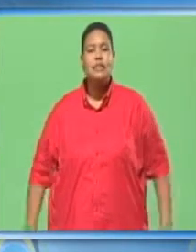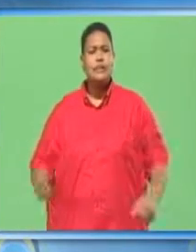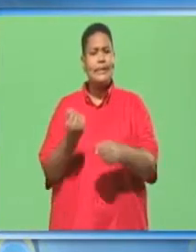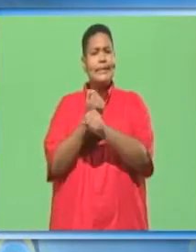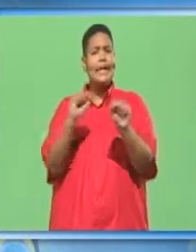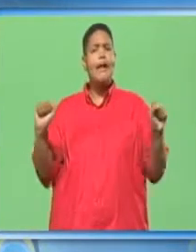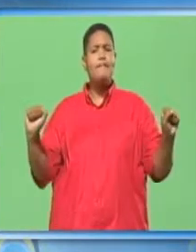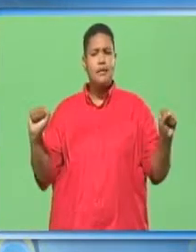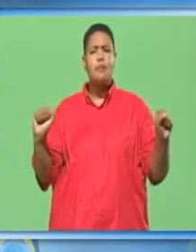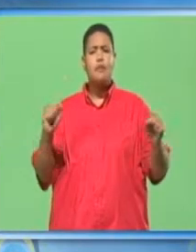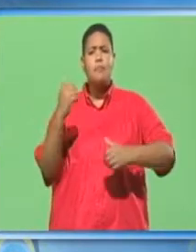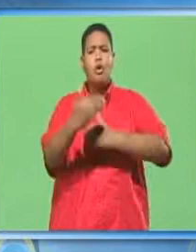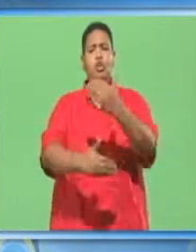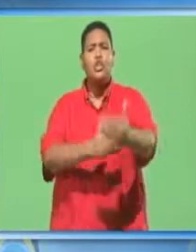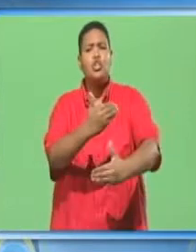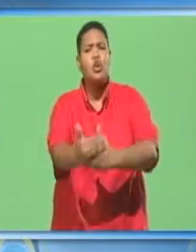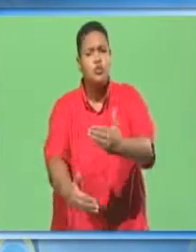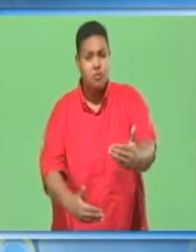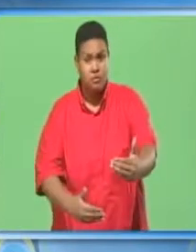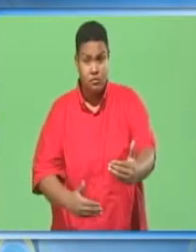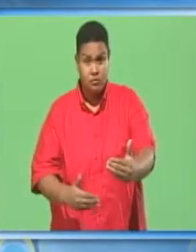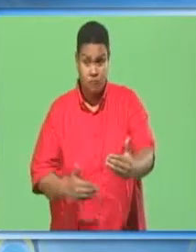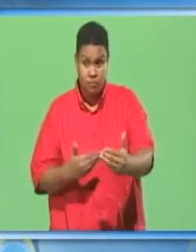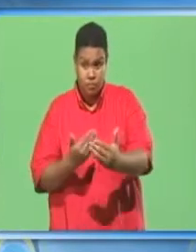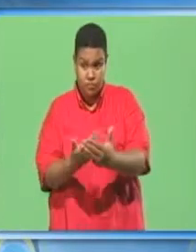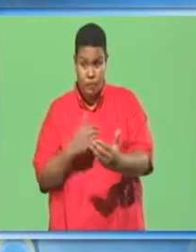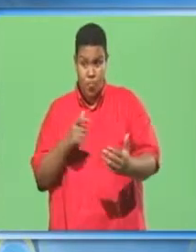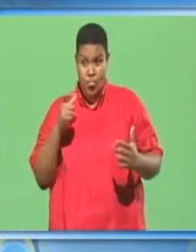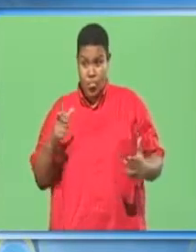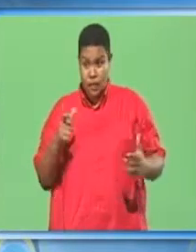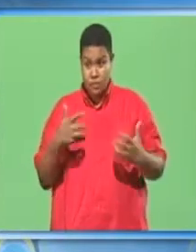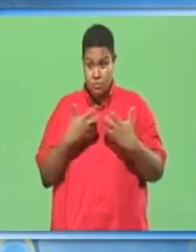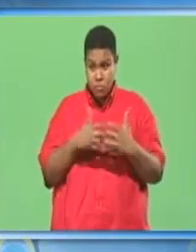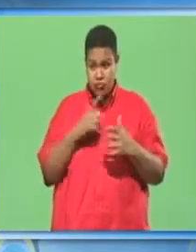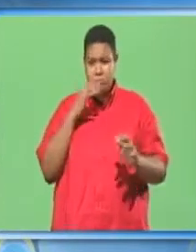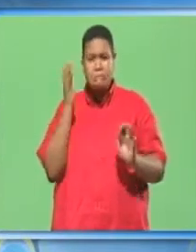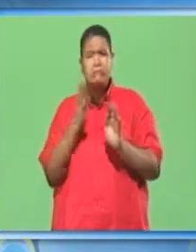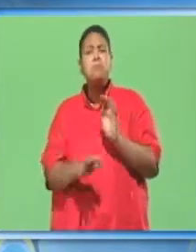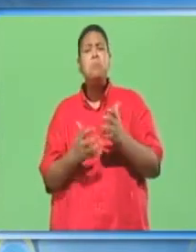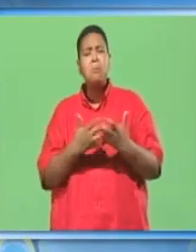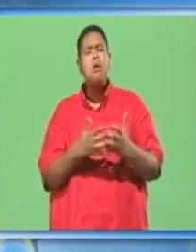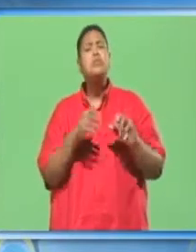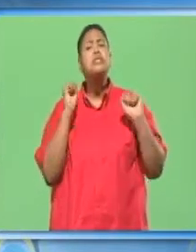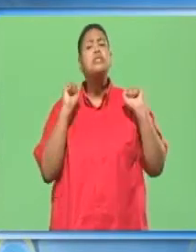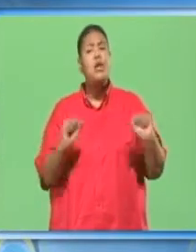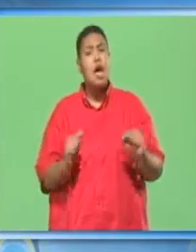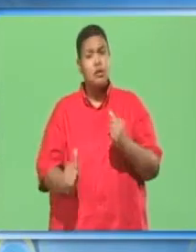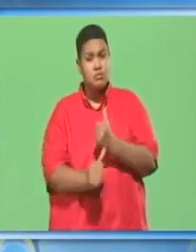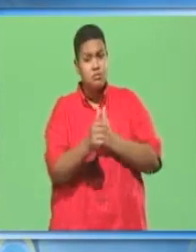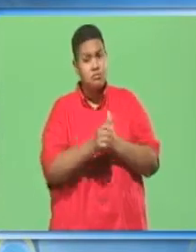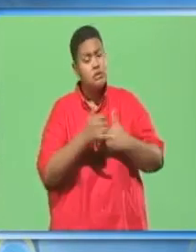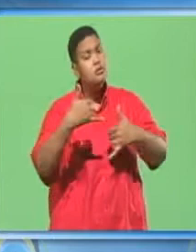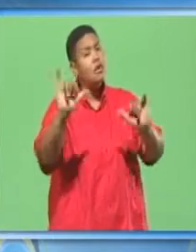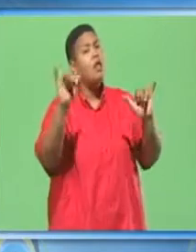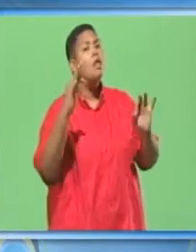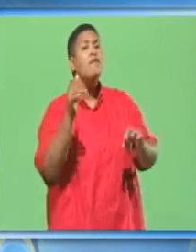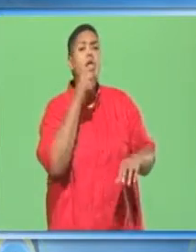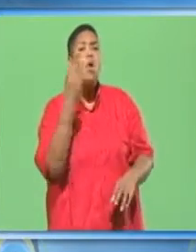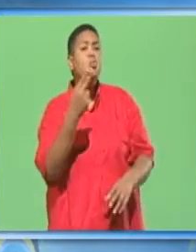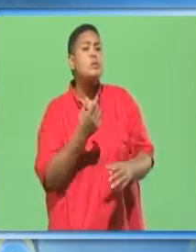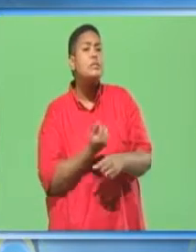Safety procedures. Even though the thickness planer is a simple machine, it can be dangerous if not used